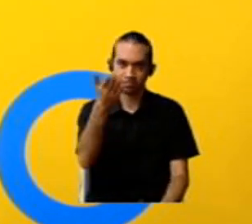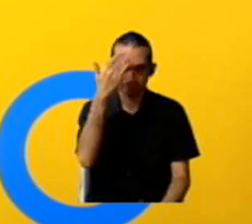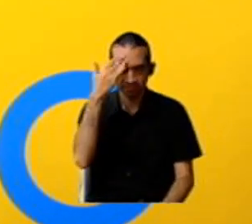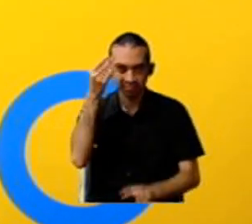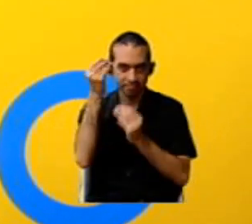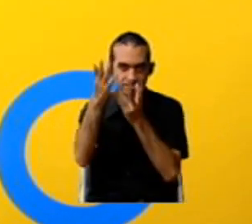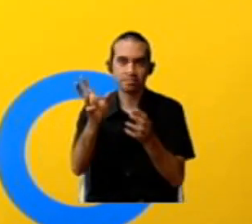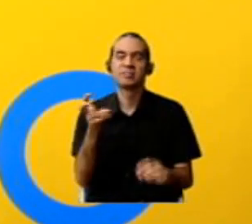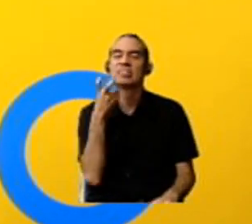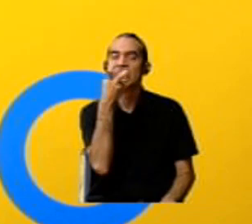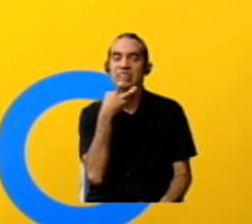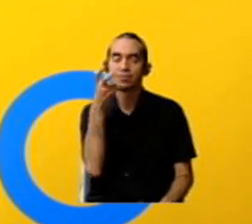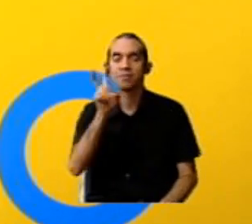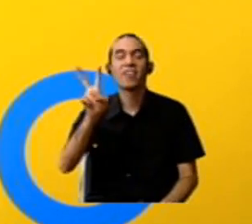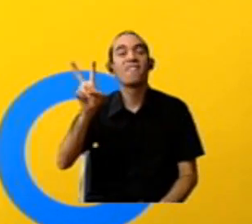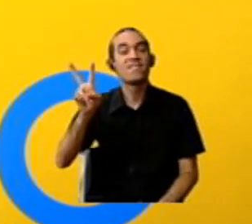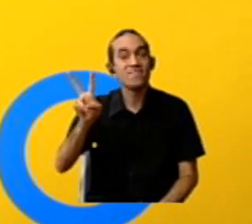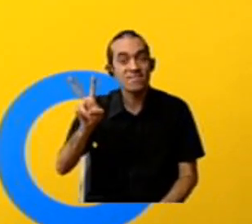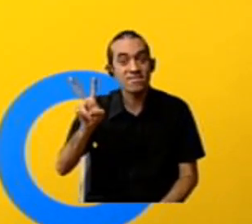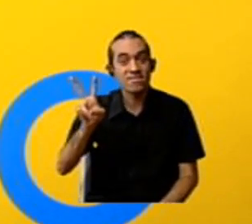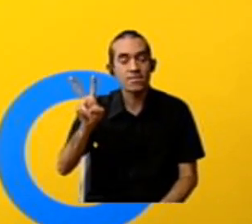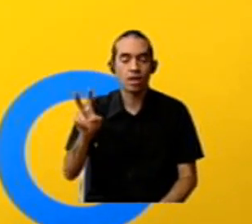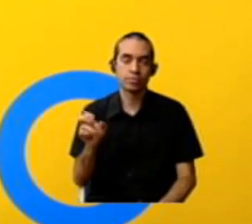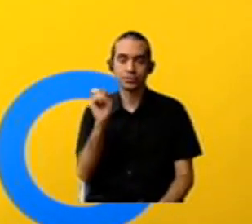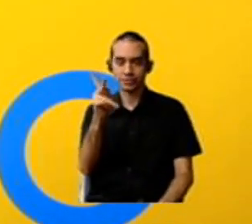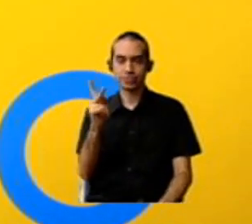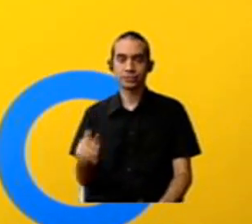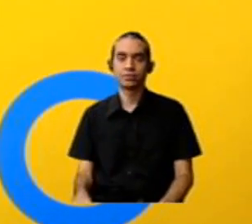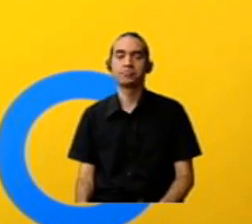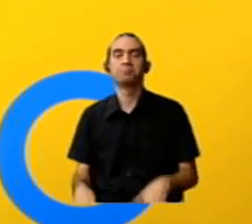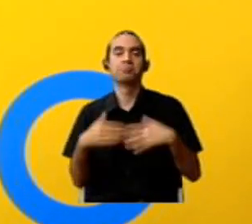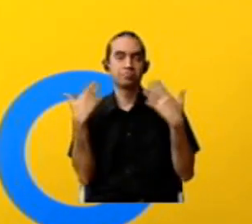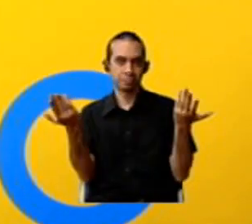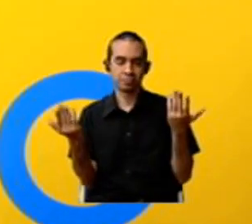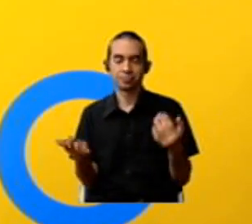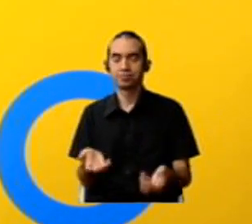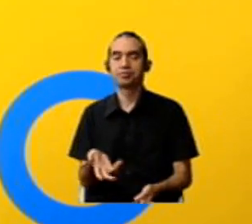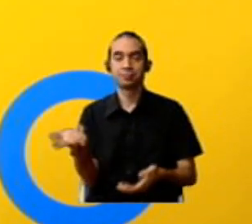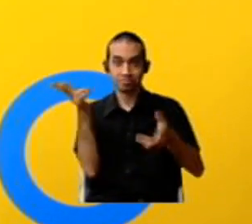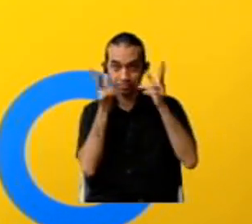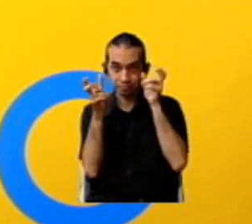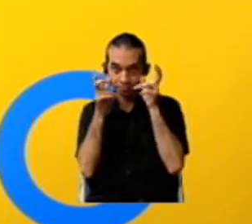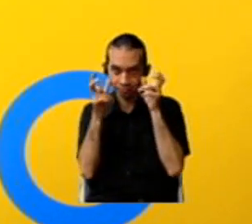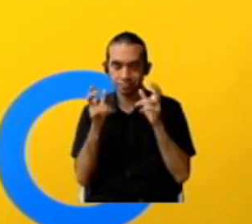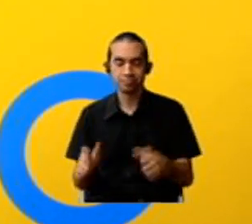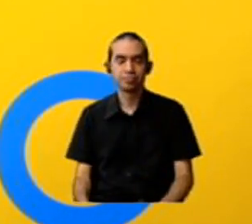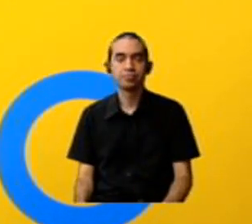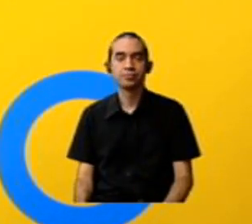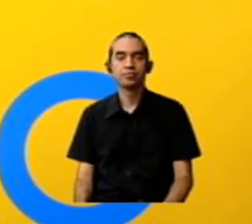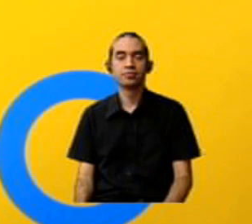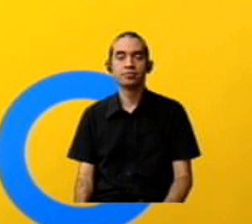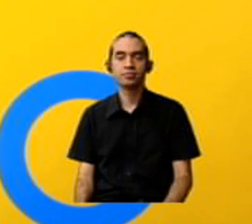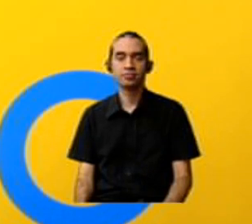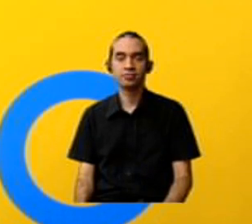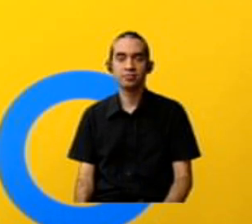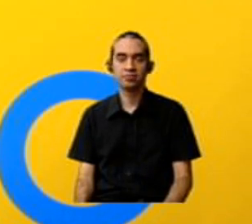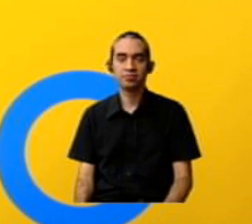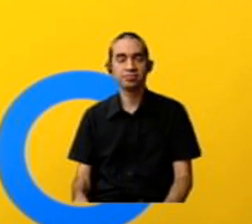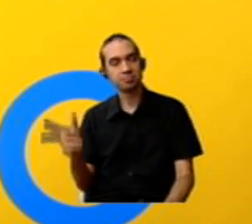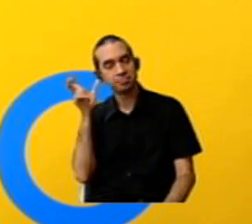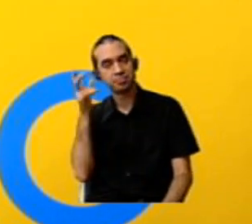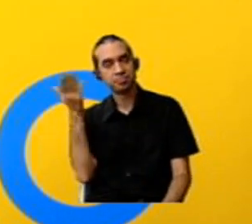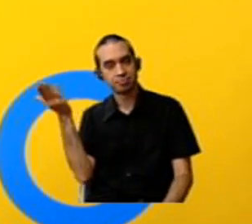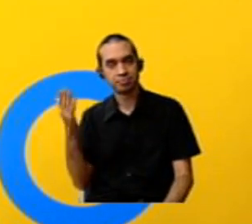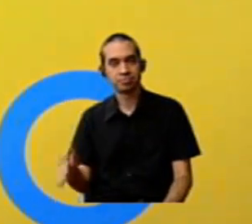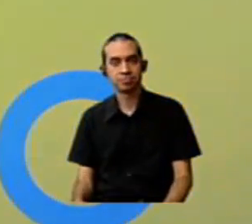is pronounced V. Okay? So, let's listen to this. Listen to this. Charlie, listen.